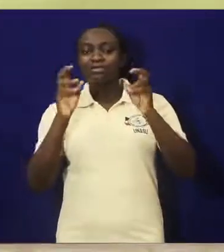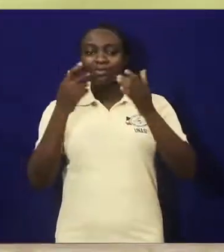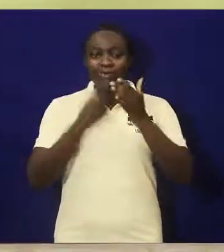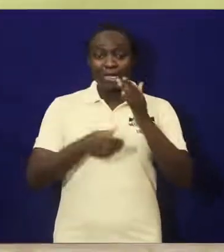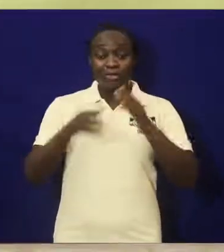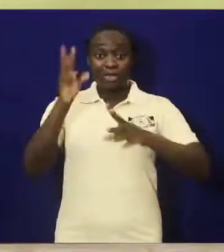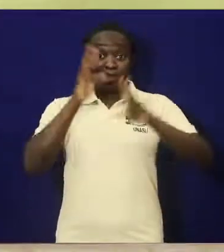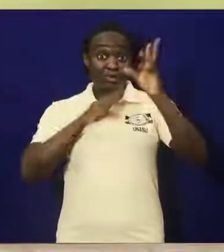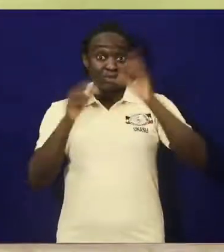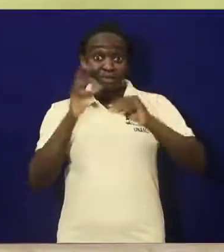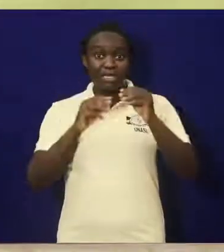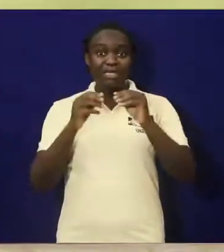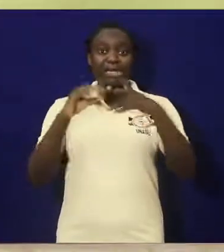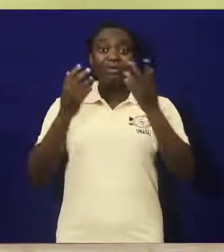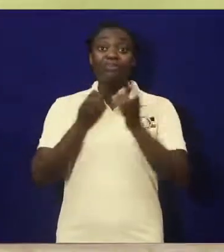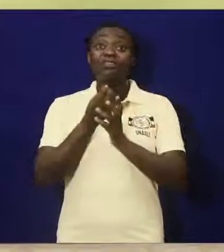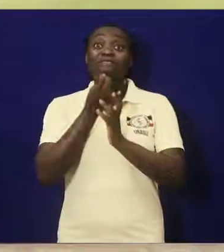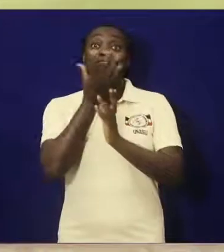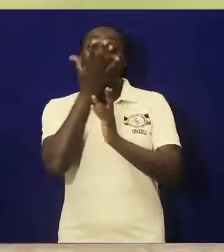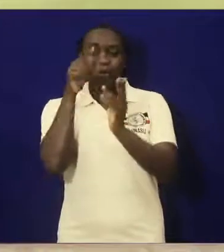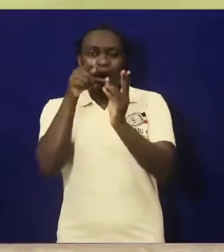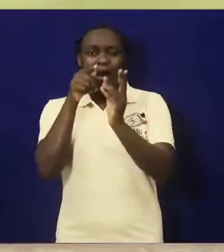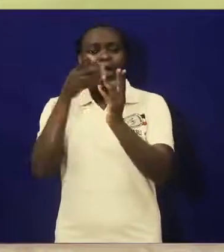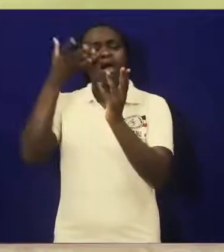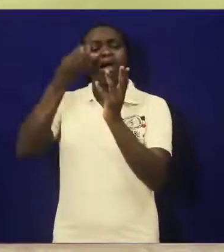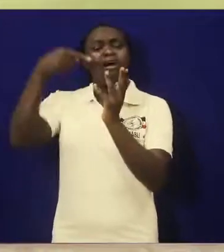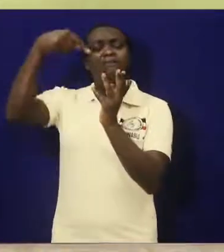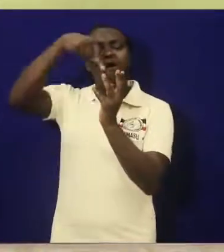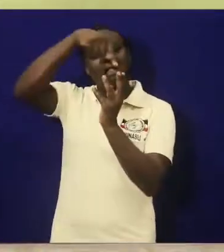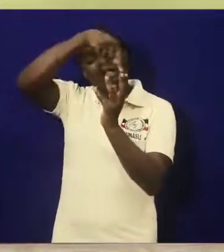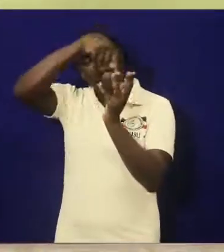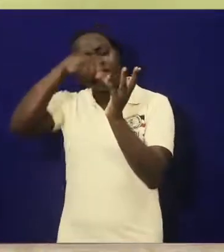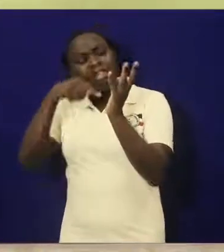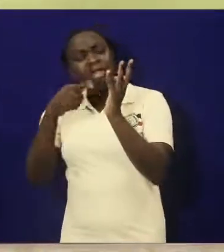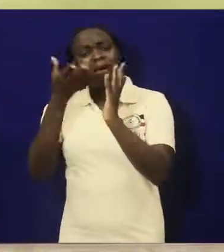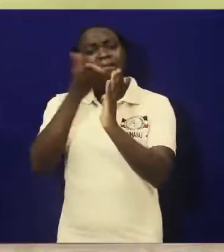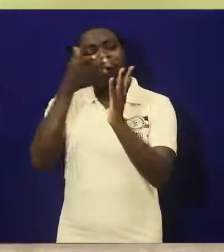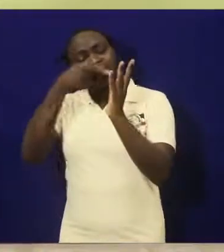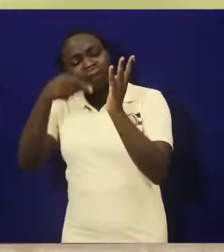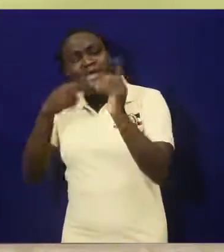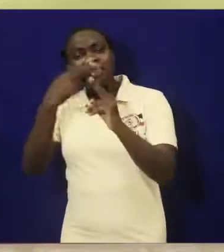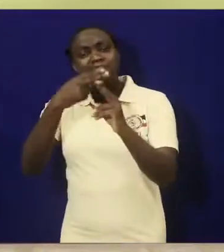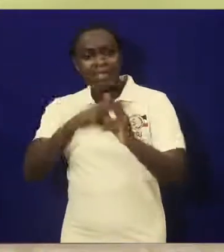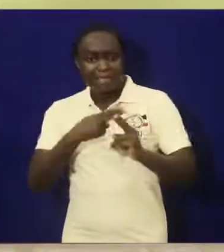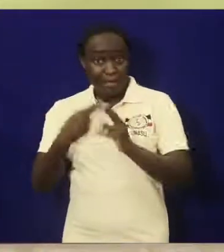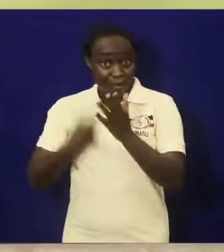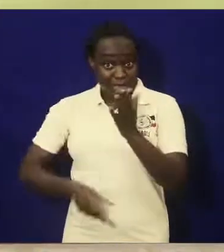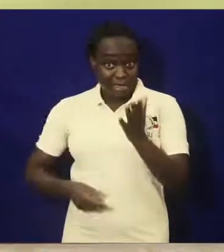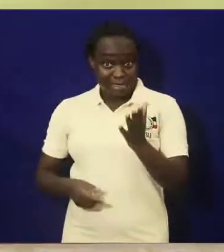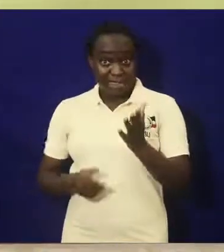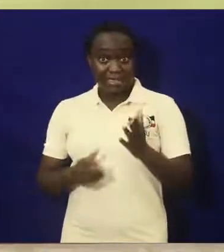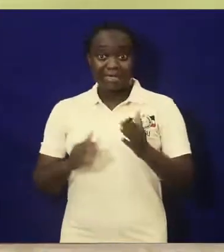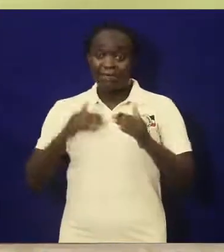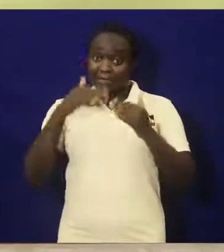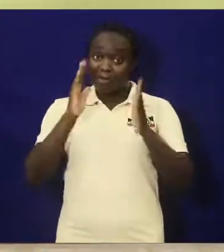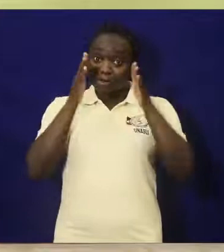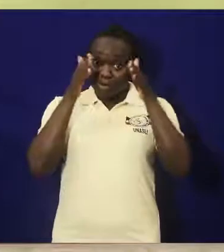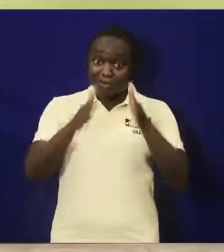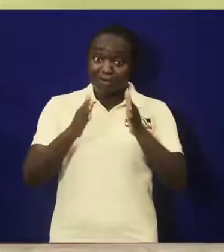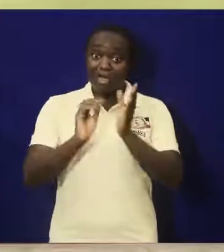parts of the plant and then we look at generally at the plant flower.